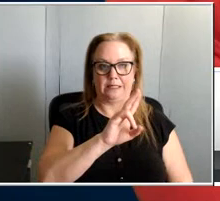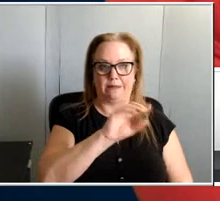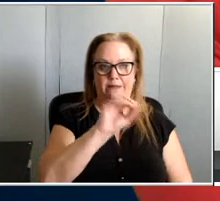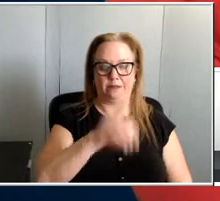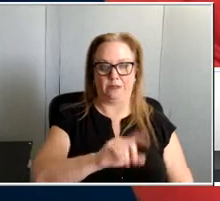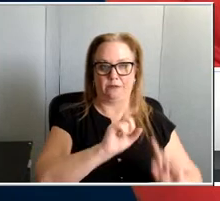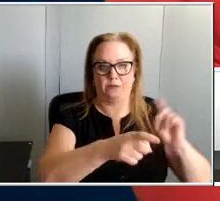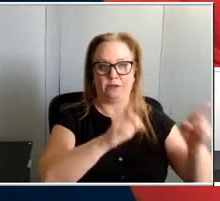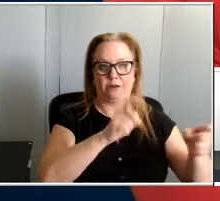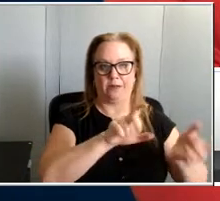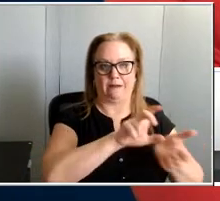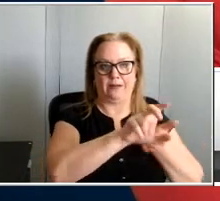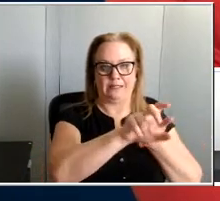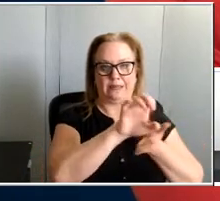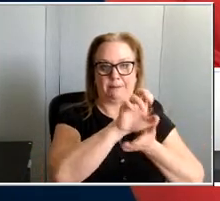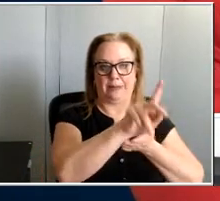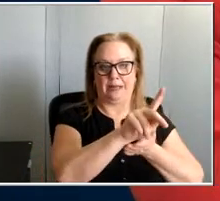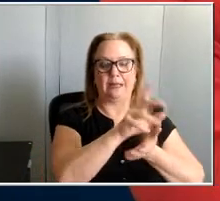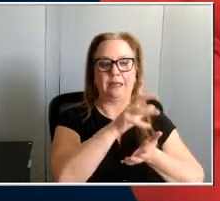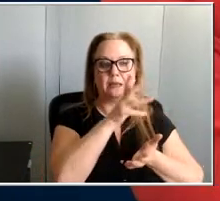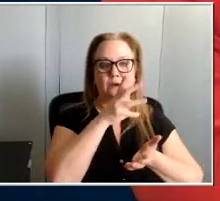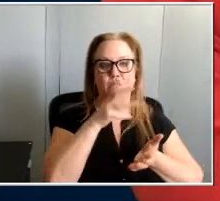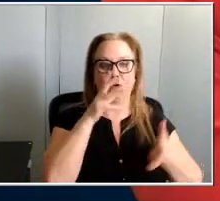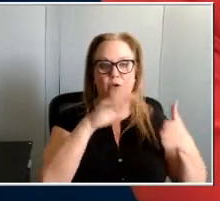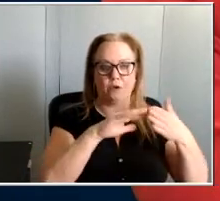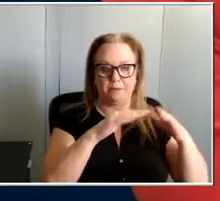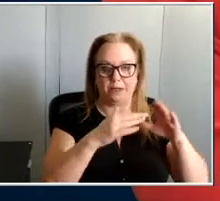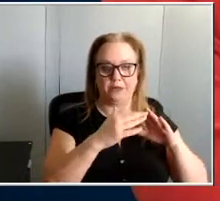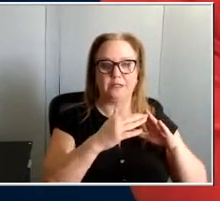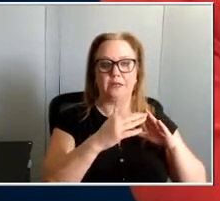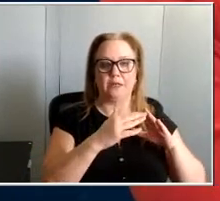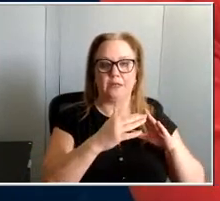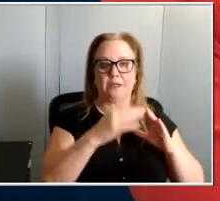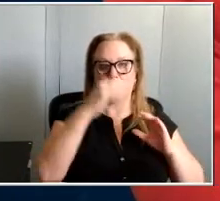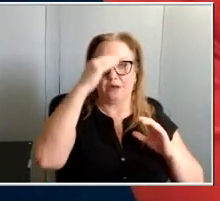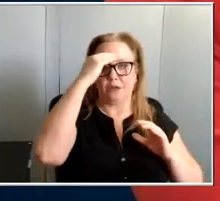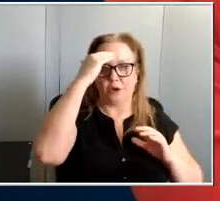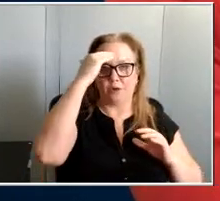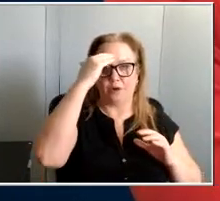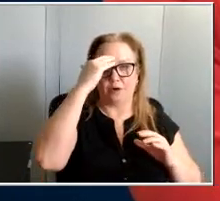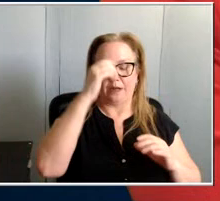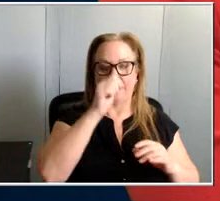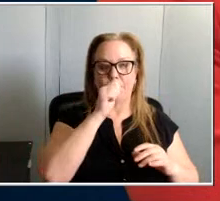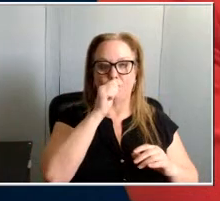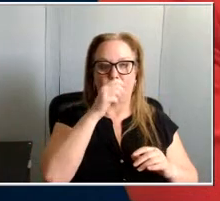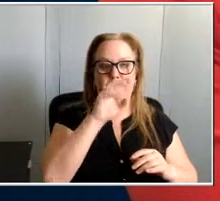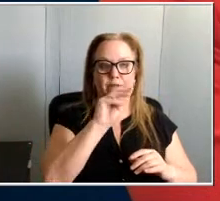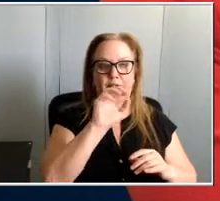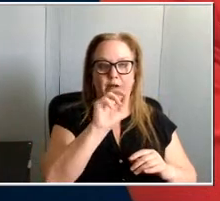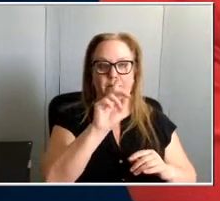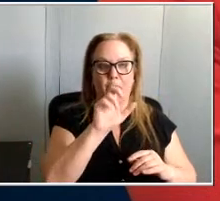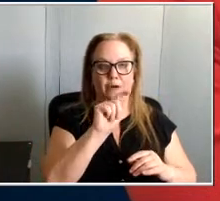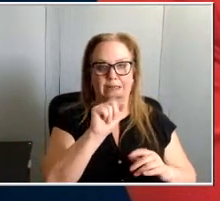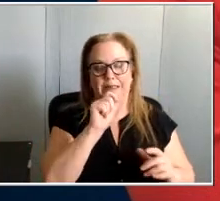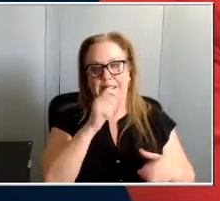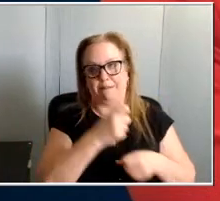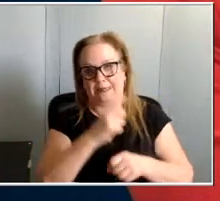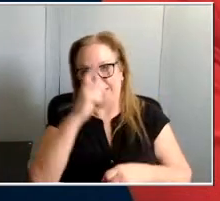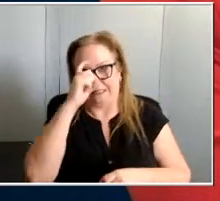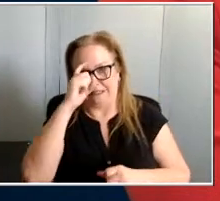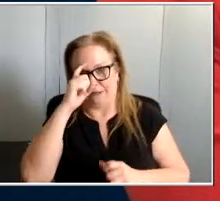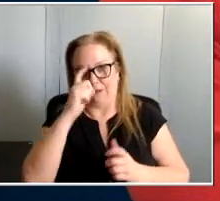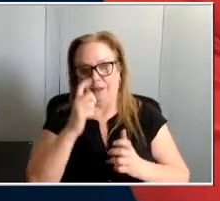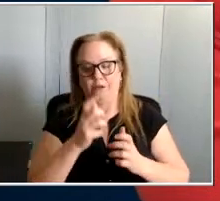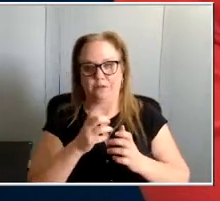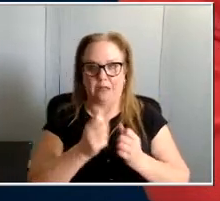are invested back within rural communities. And knowing that the private market doesn't make as much sense when there's